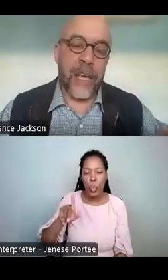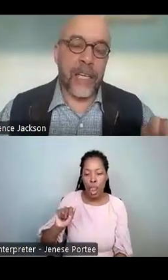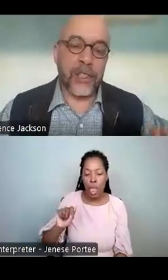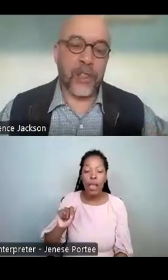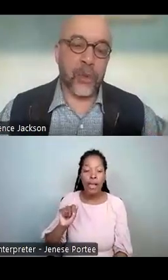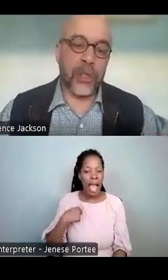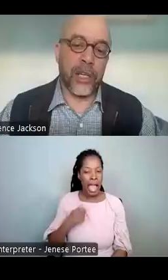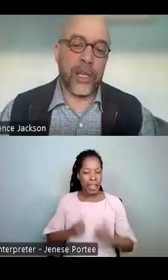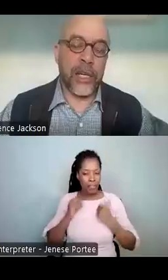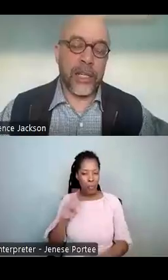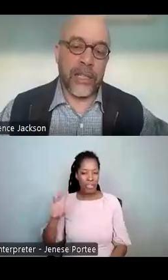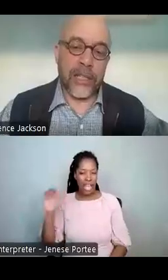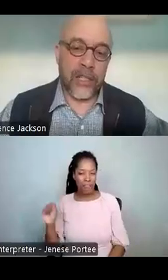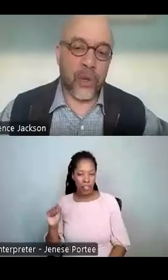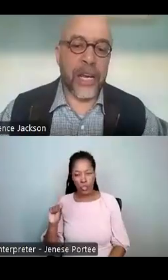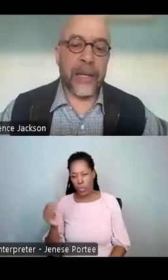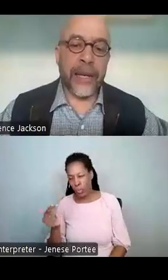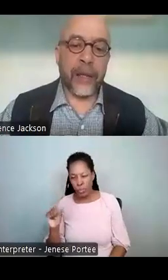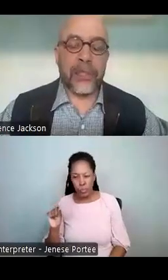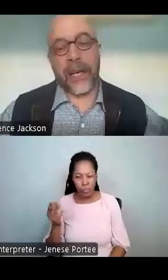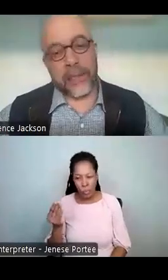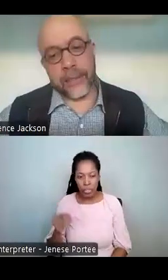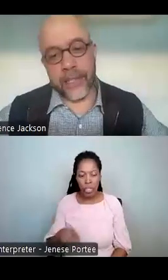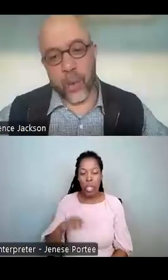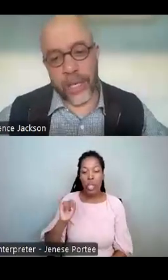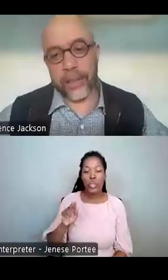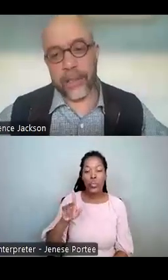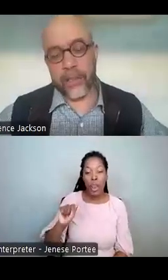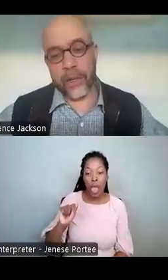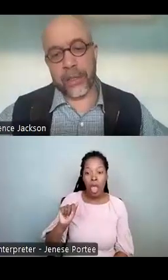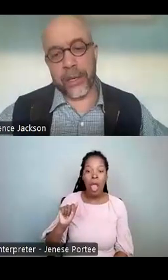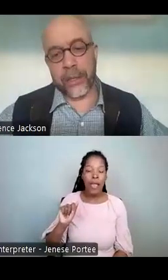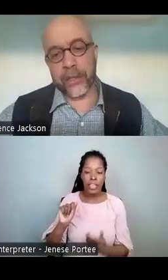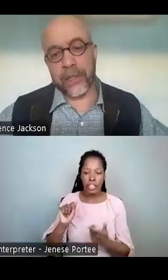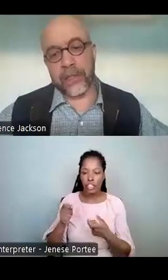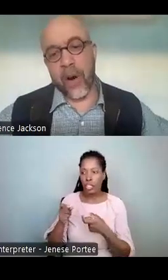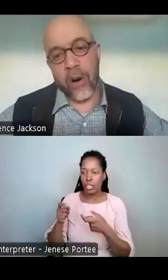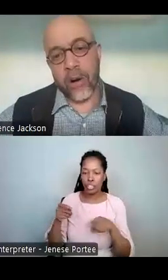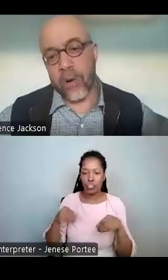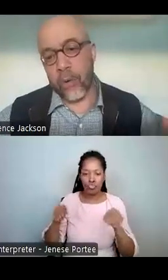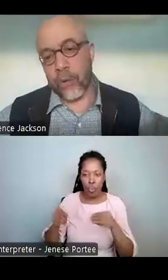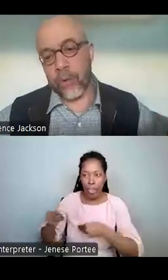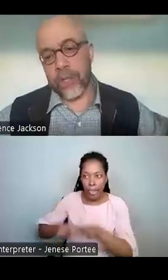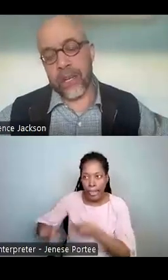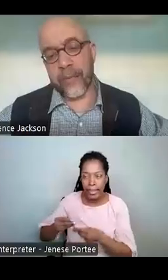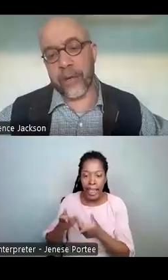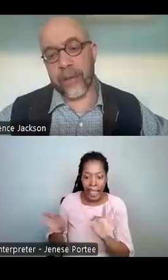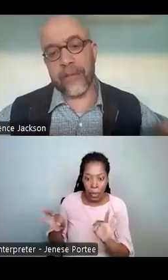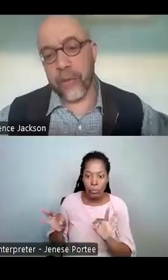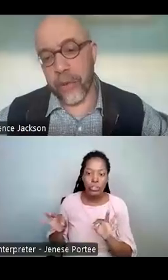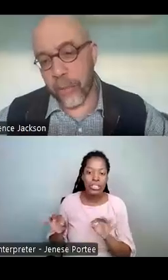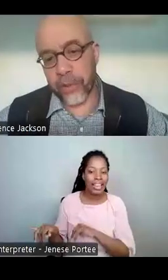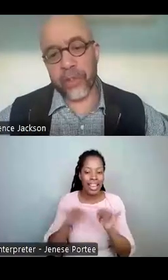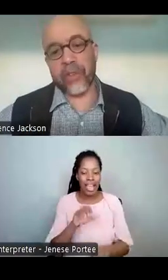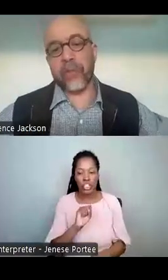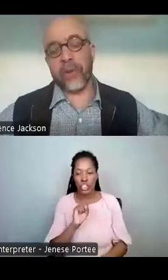2014. Jula is a trade language, like Swahili is a trade language. And so all over West Africa, like if